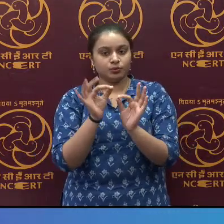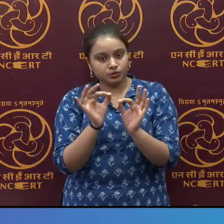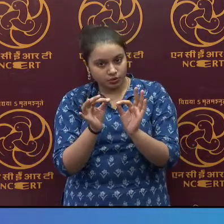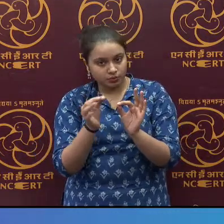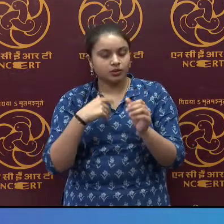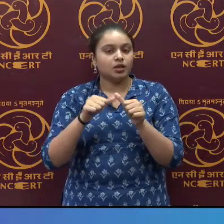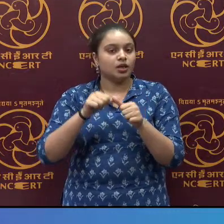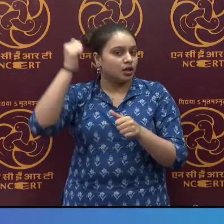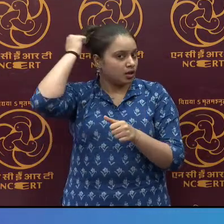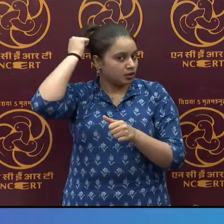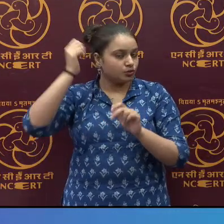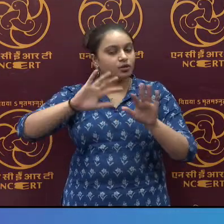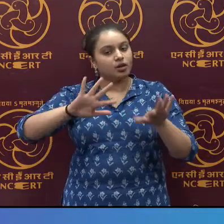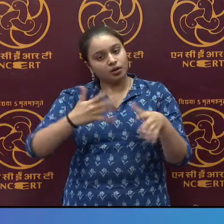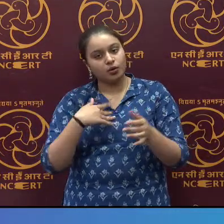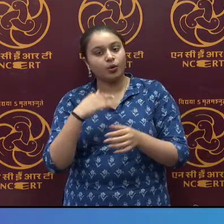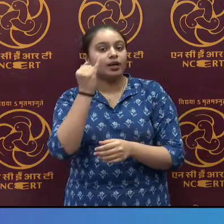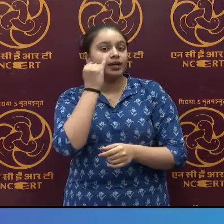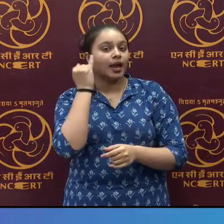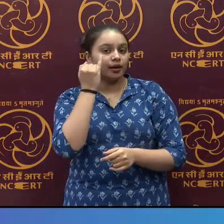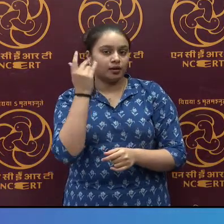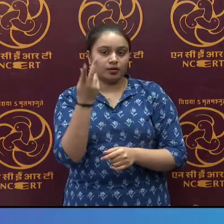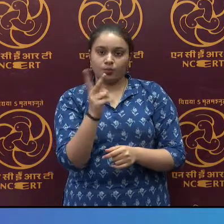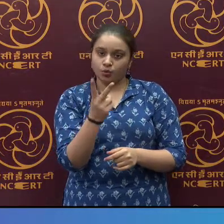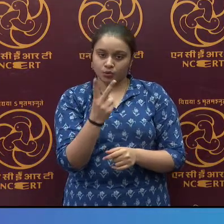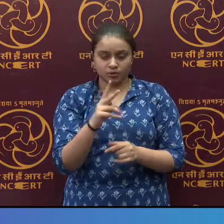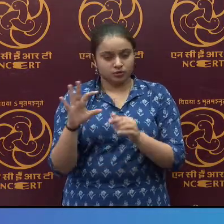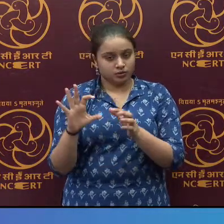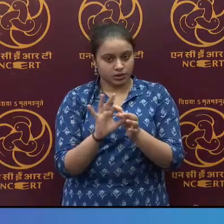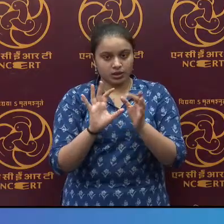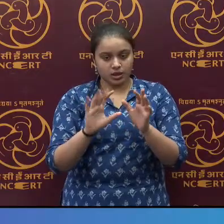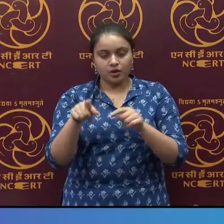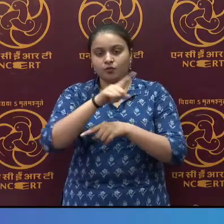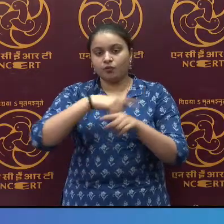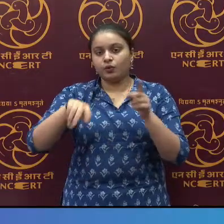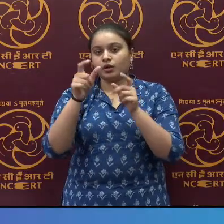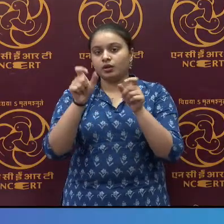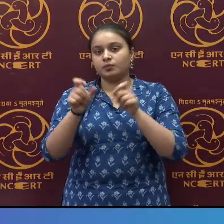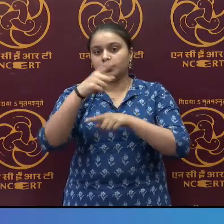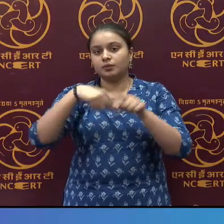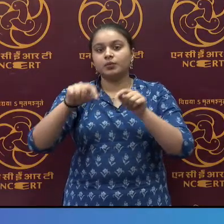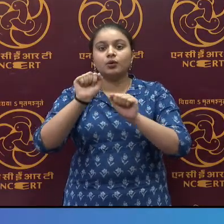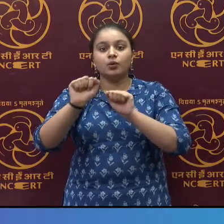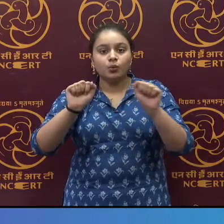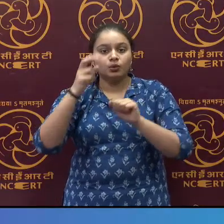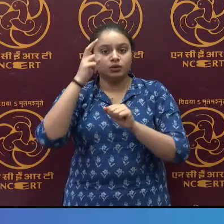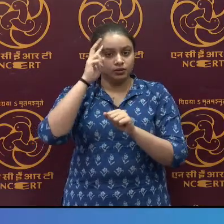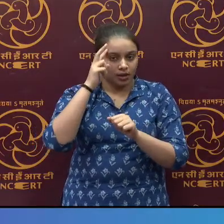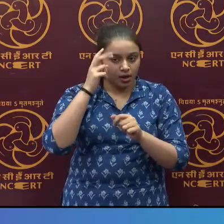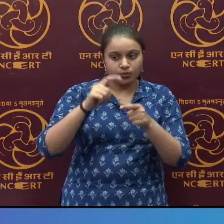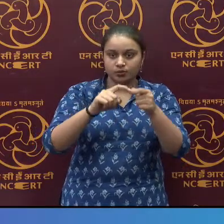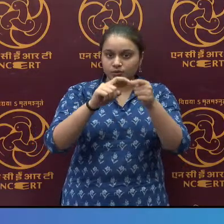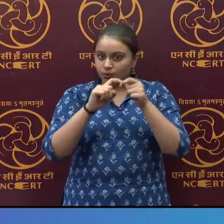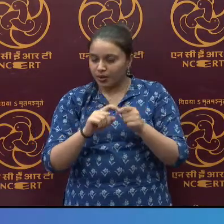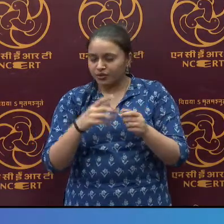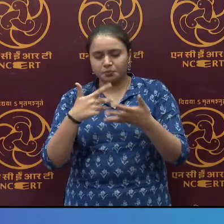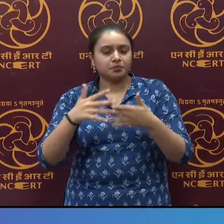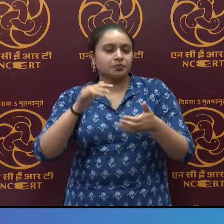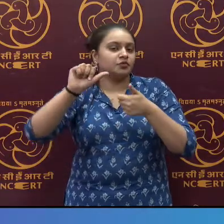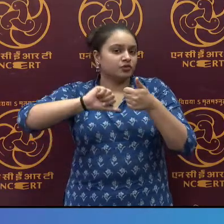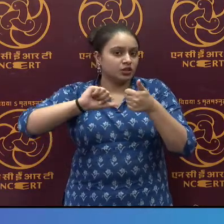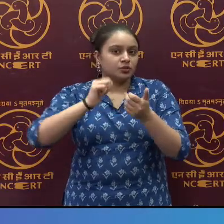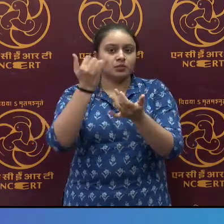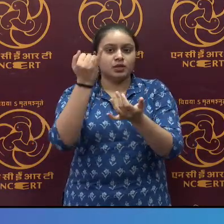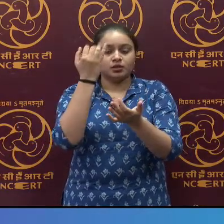Ms. Anushka Sharma and Naina. So, dear viewers, for any of your queries, your doubts, and to share your feedback